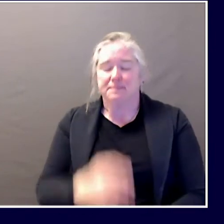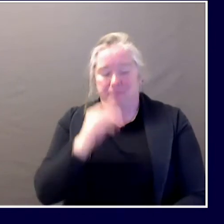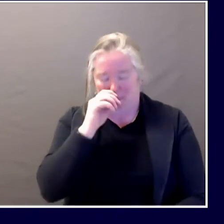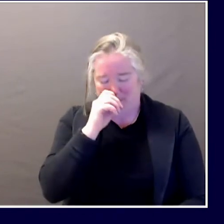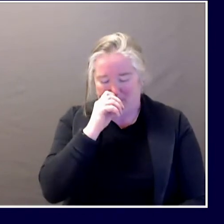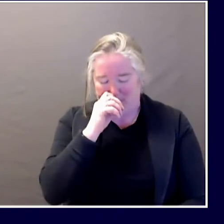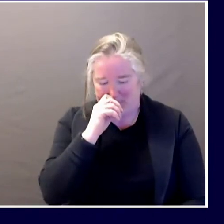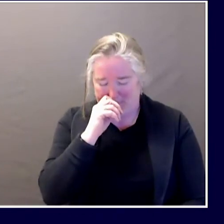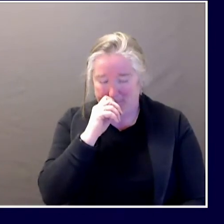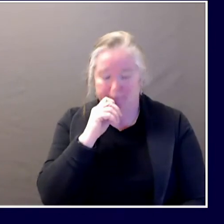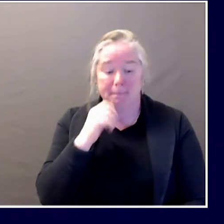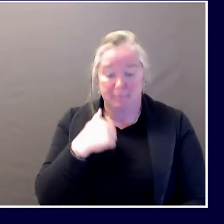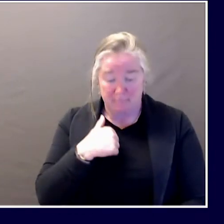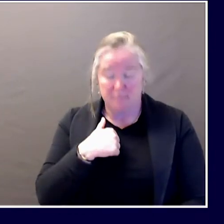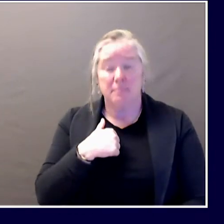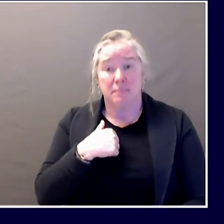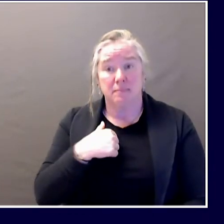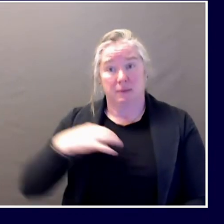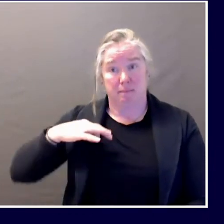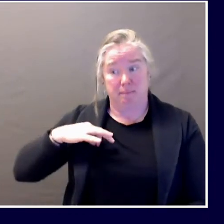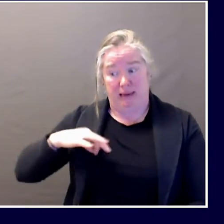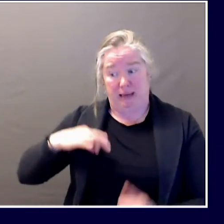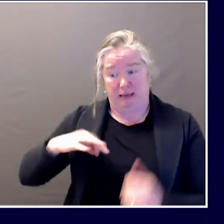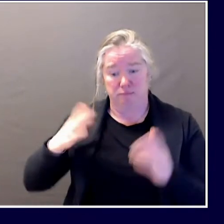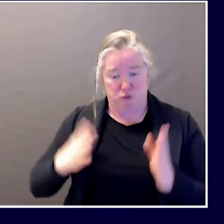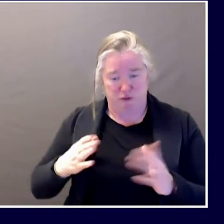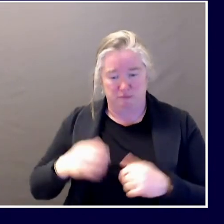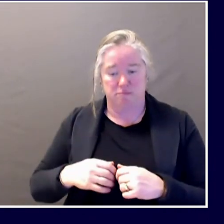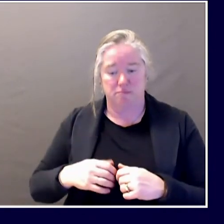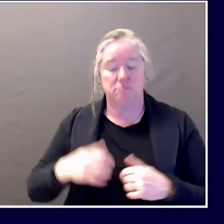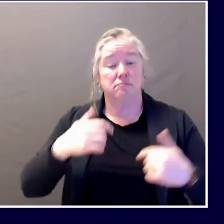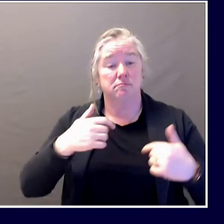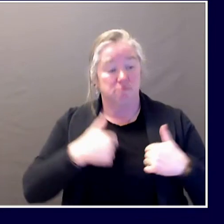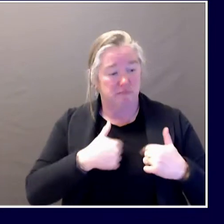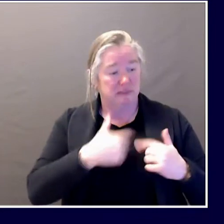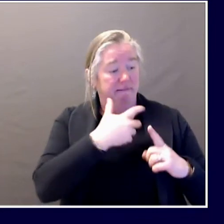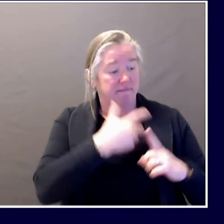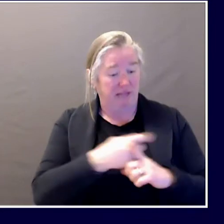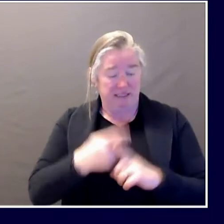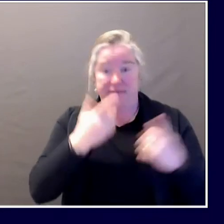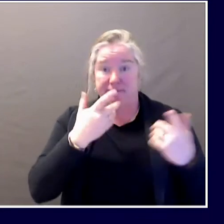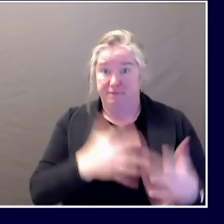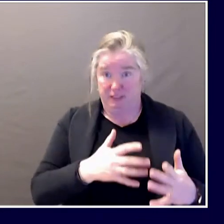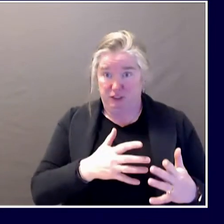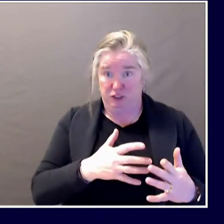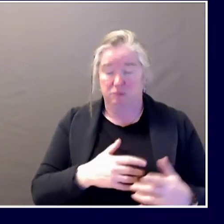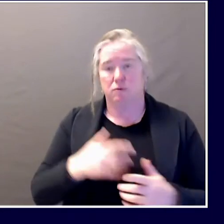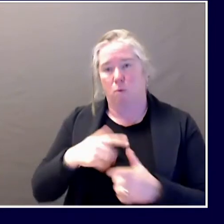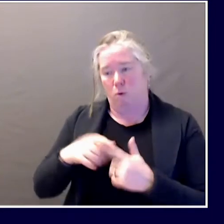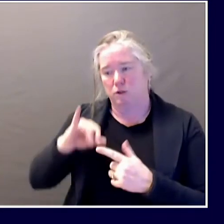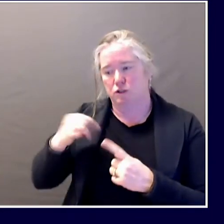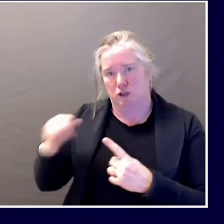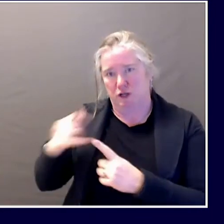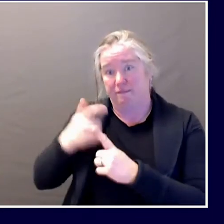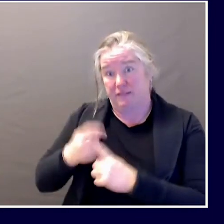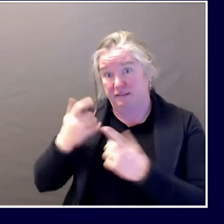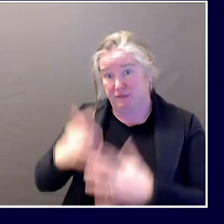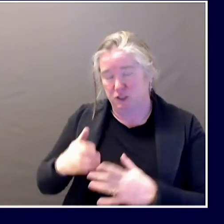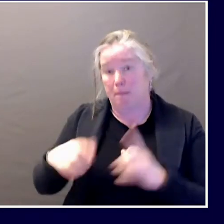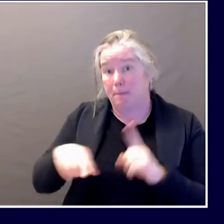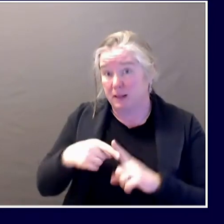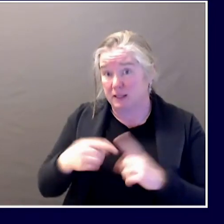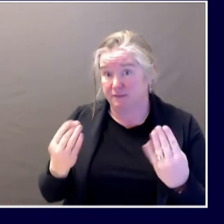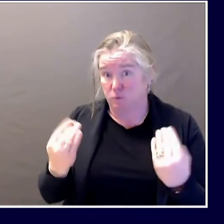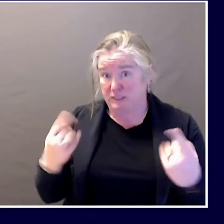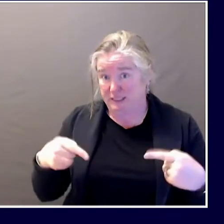with other folks who have been fully vaccinated for dinner at someone's house, you should feel free to do so